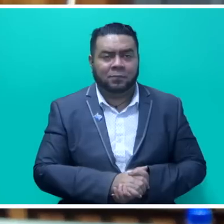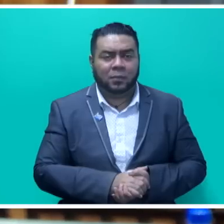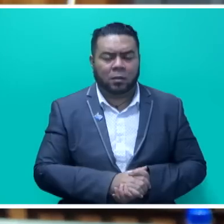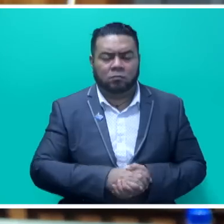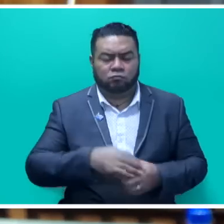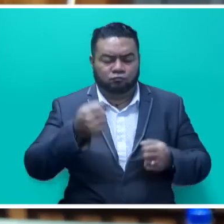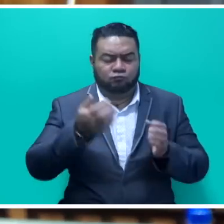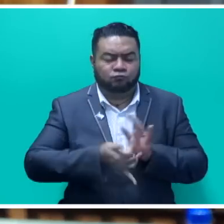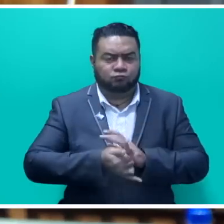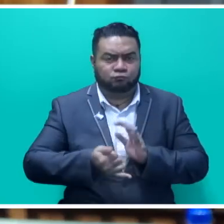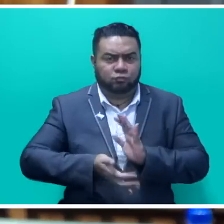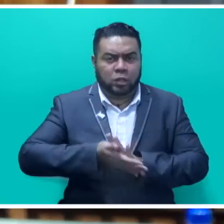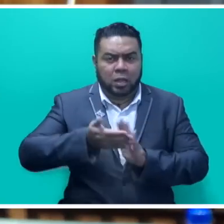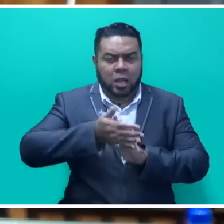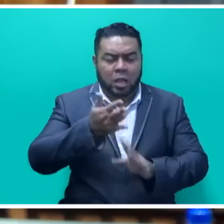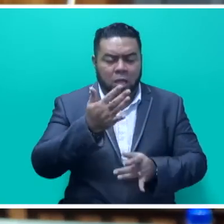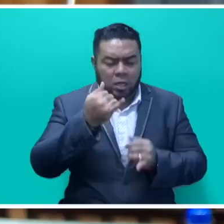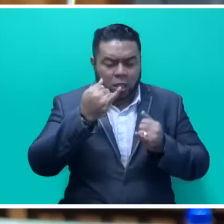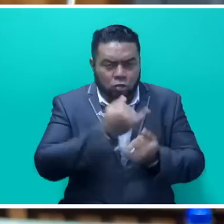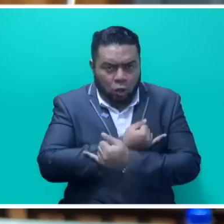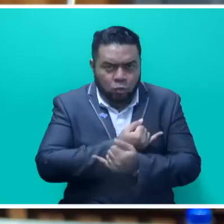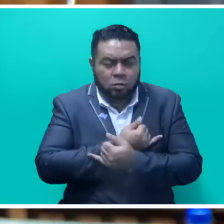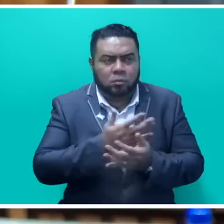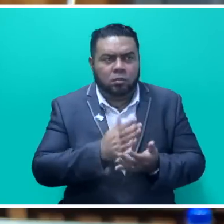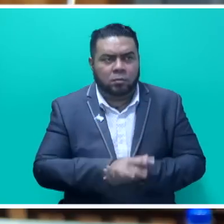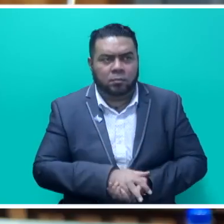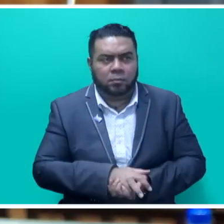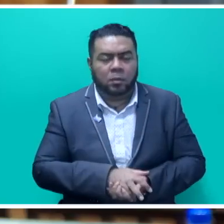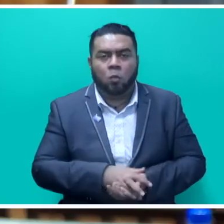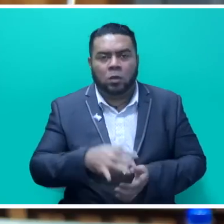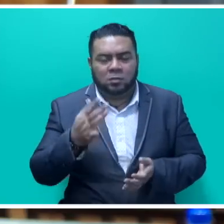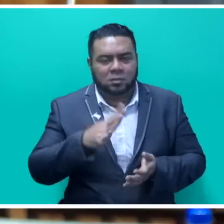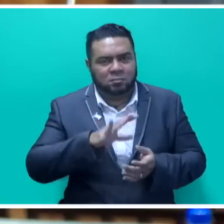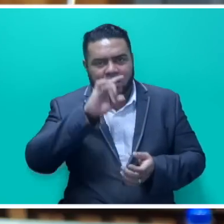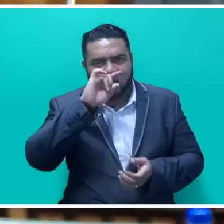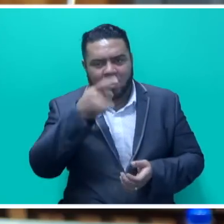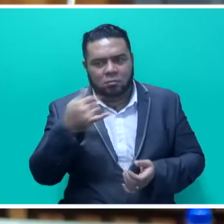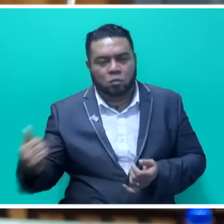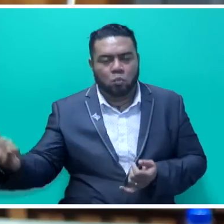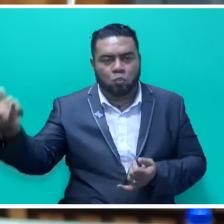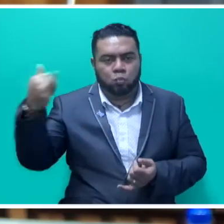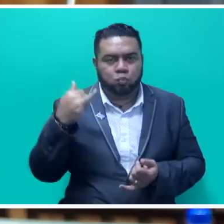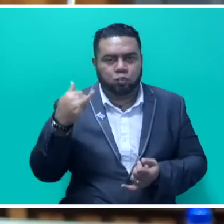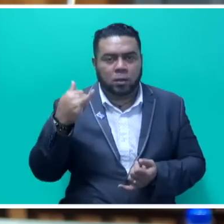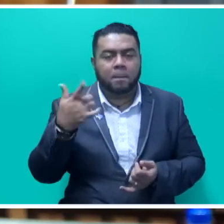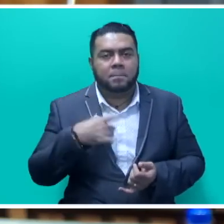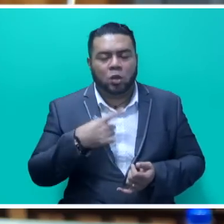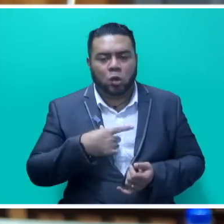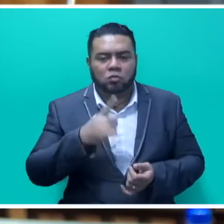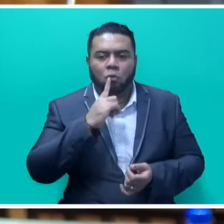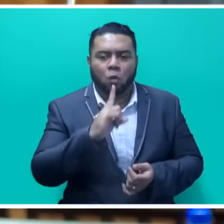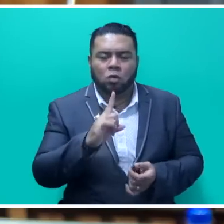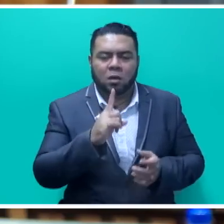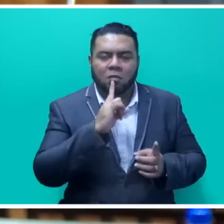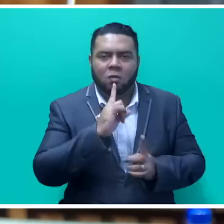impeccable integrity, was prevented from coming home because the order to ban him